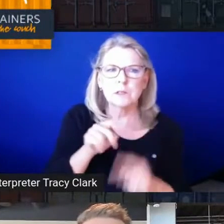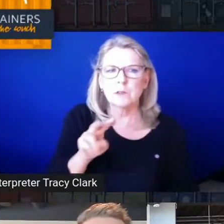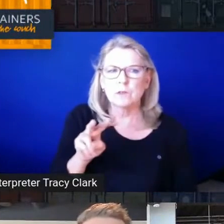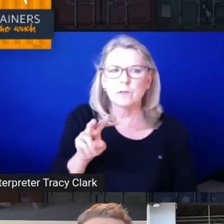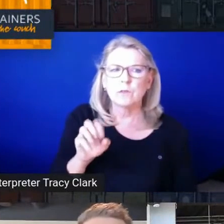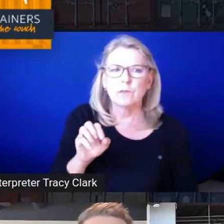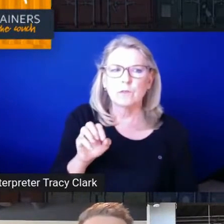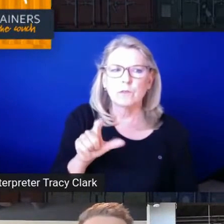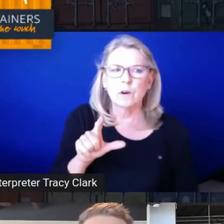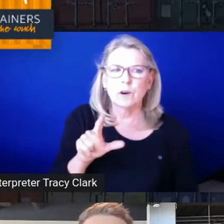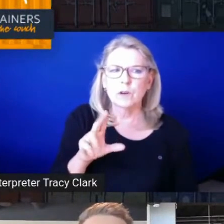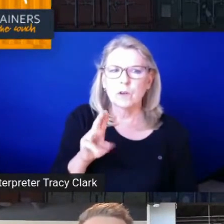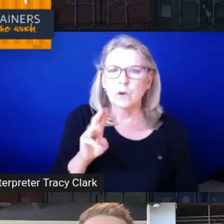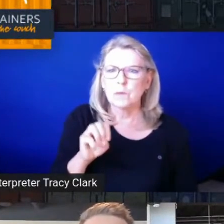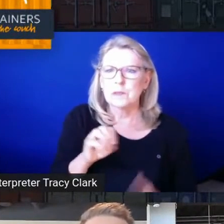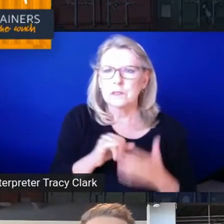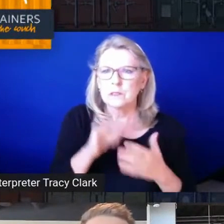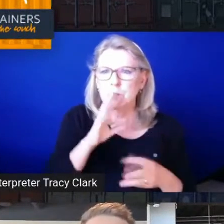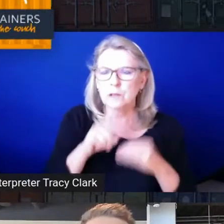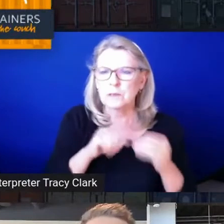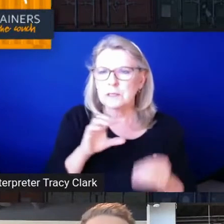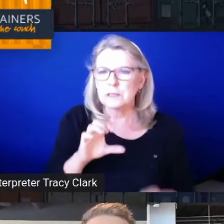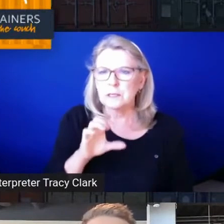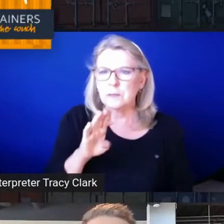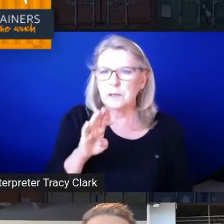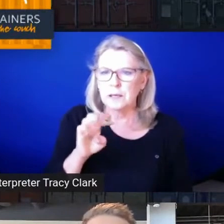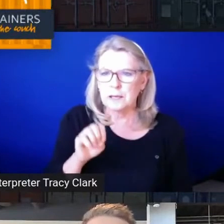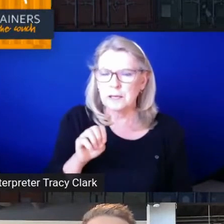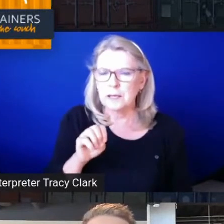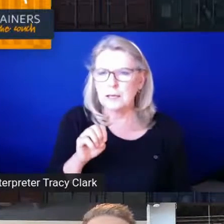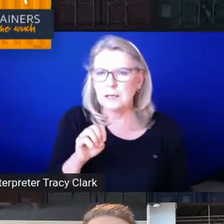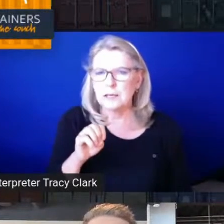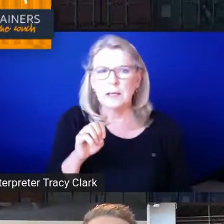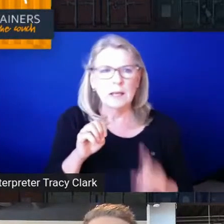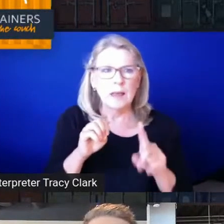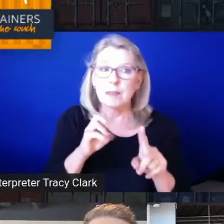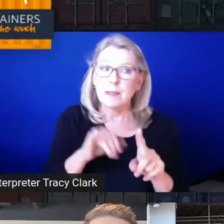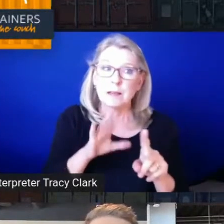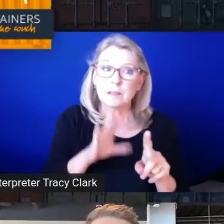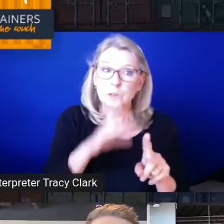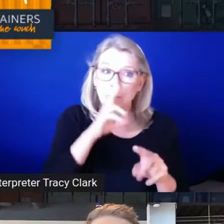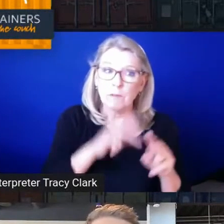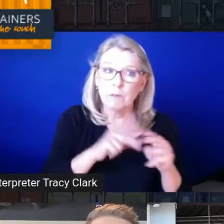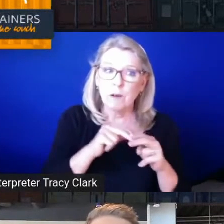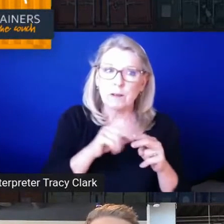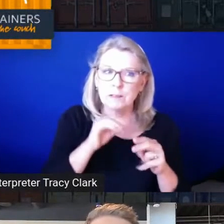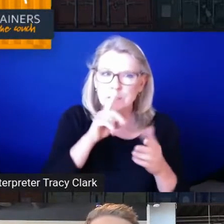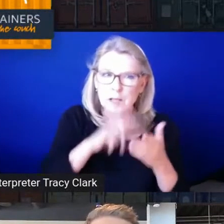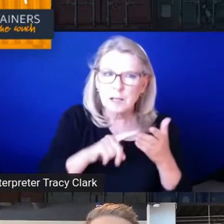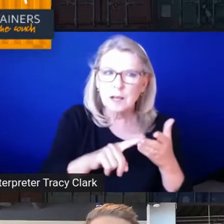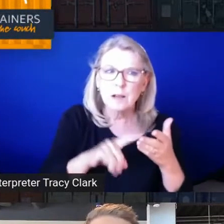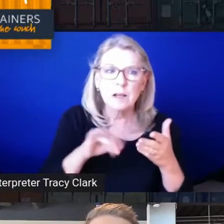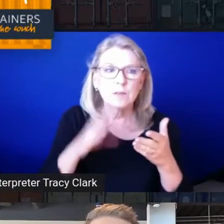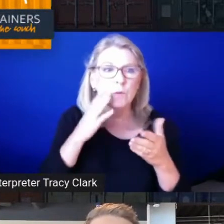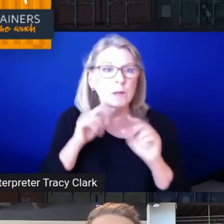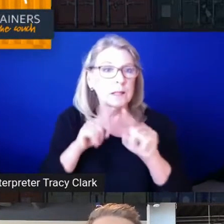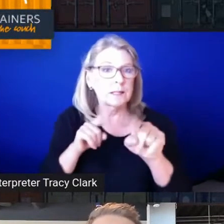a CVE in Run C, which is a super fun thing. So definitely check that out if you're going to be attending virtually or in person.